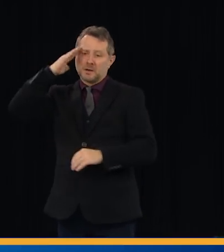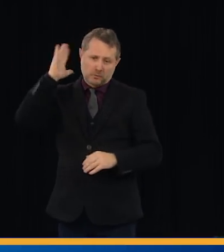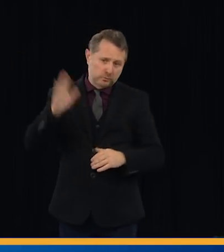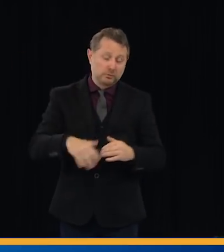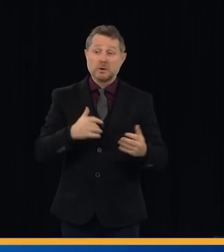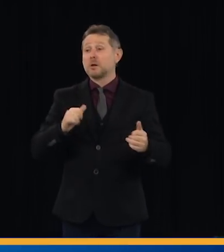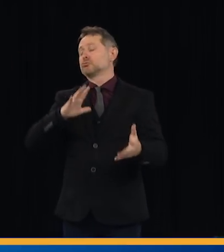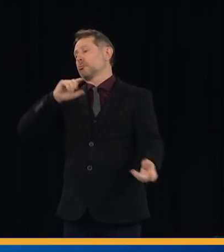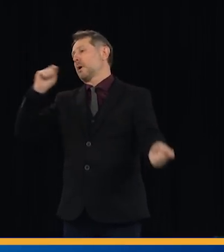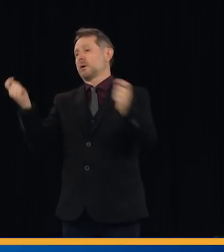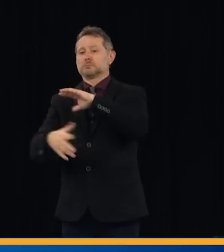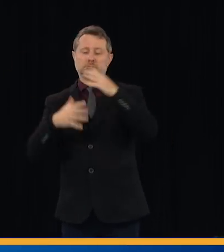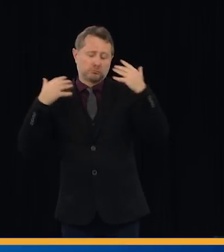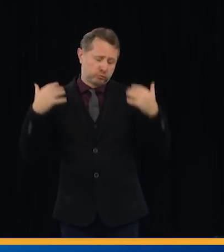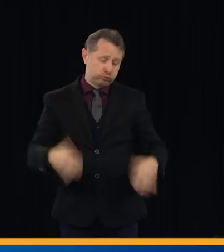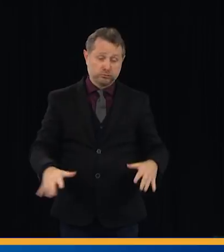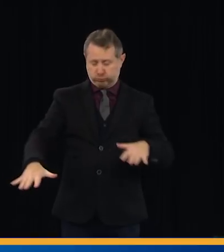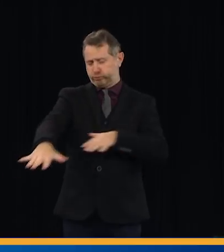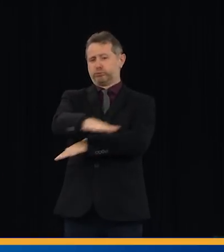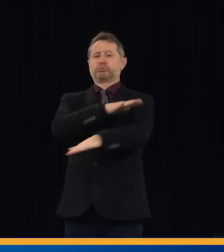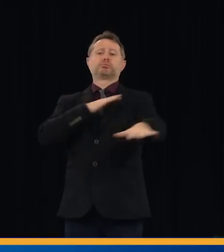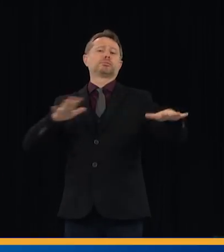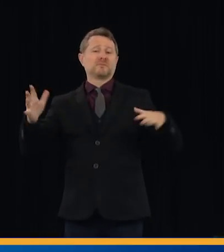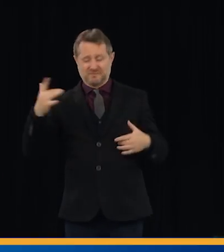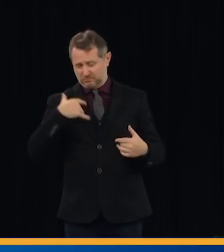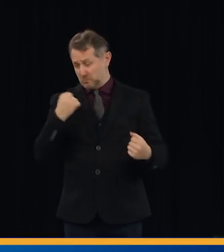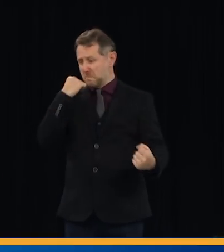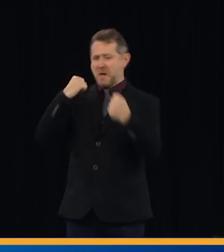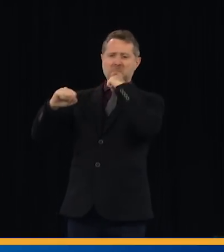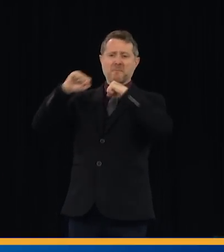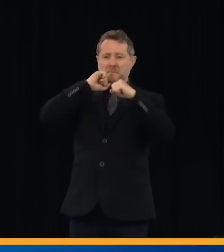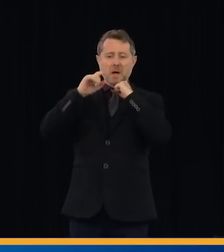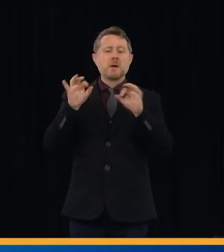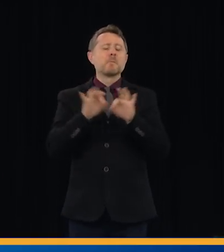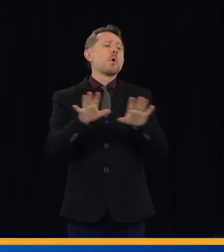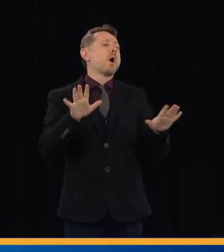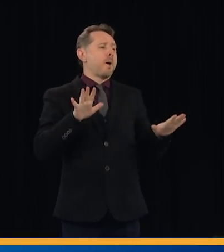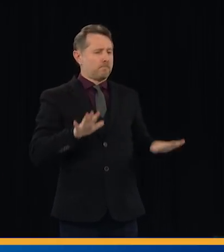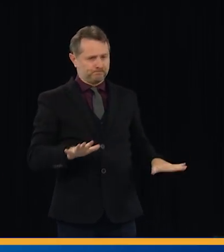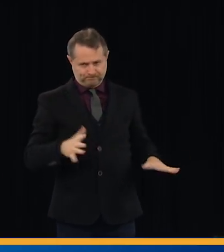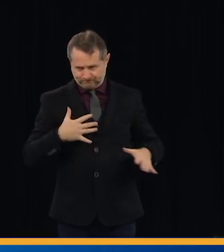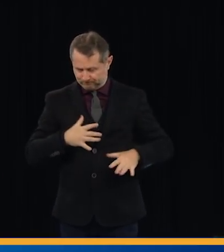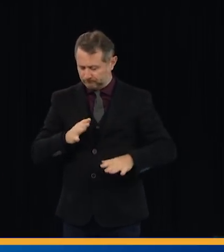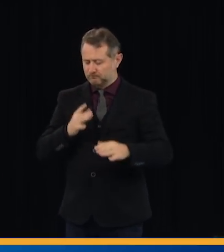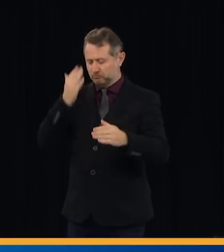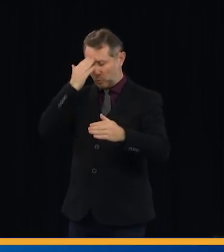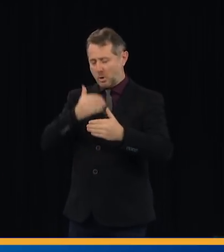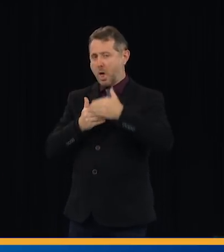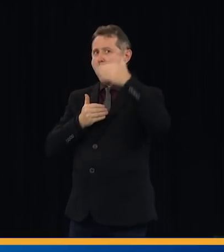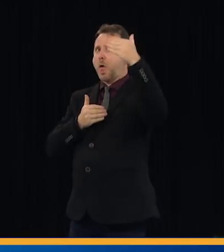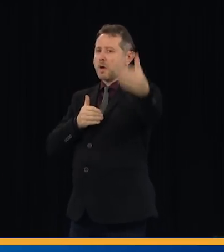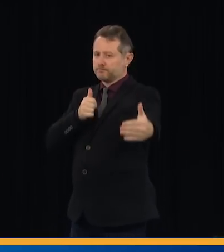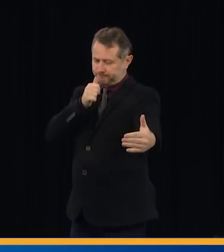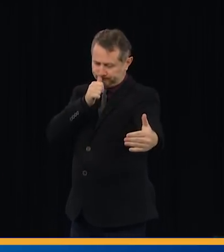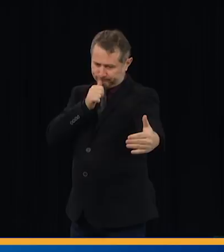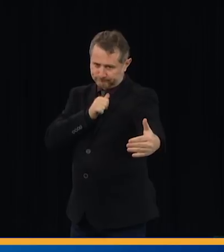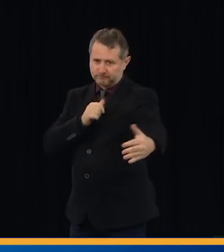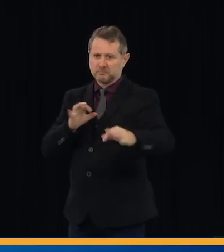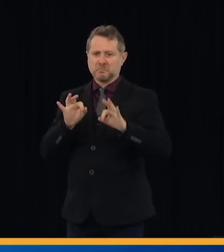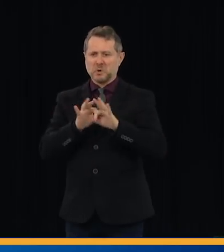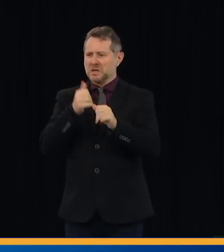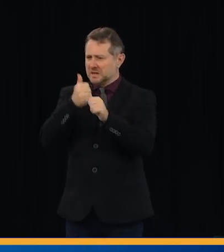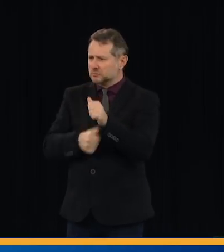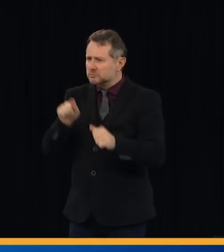so shocking, it's also long-term. And each of us has to do our own part to adjust to